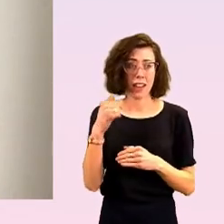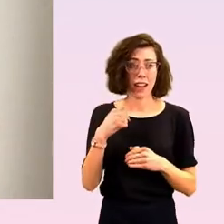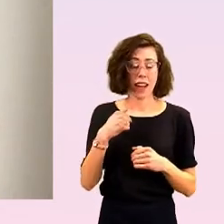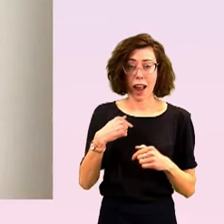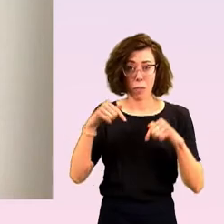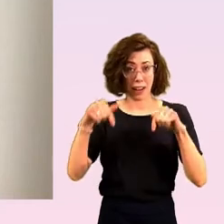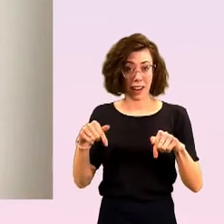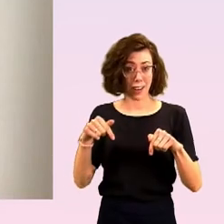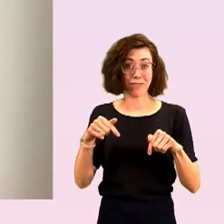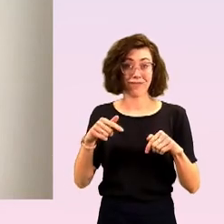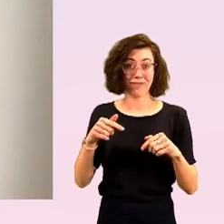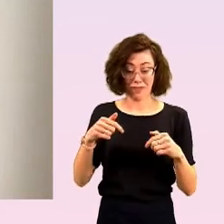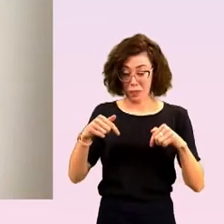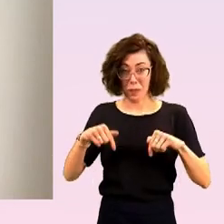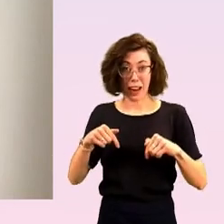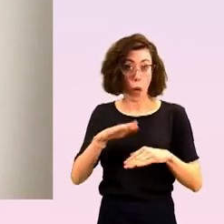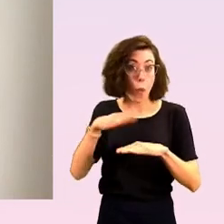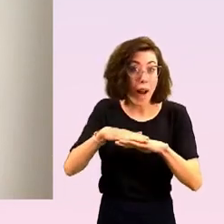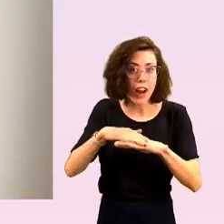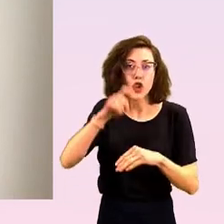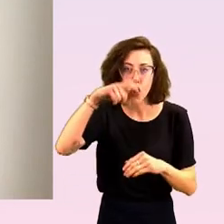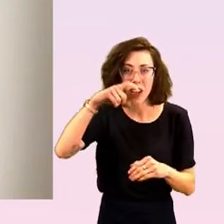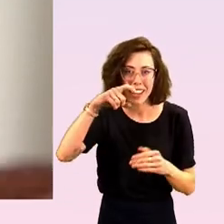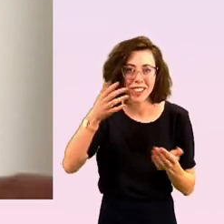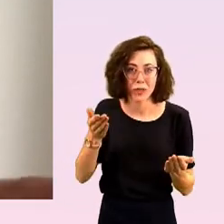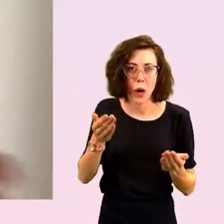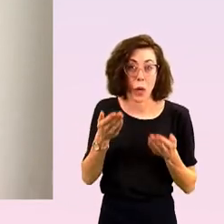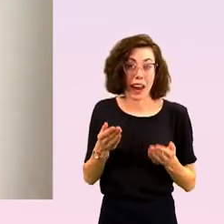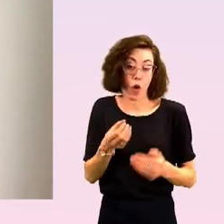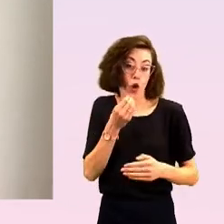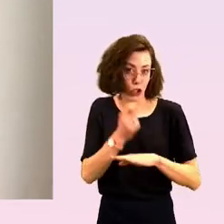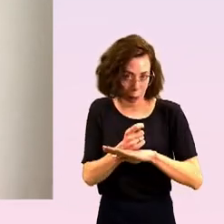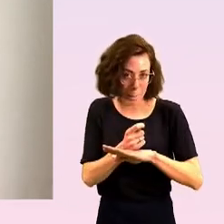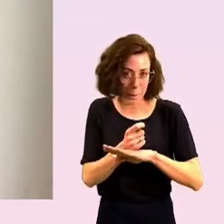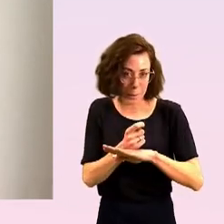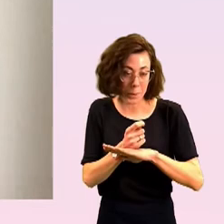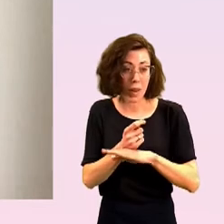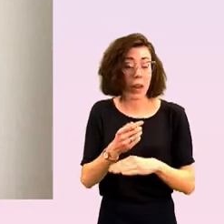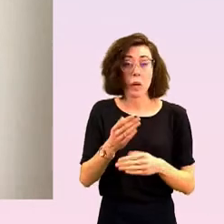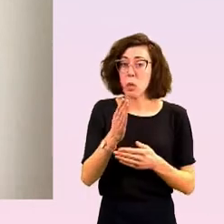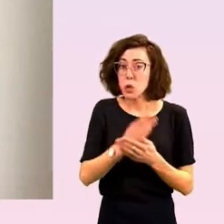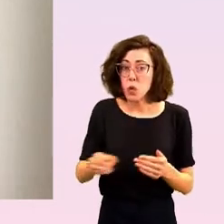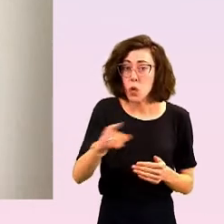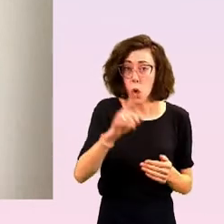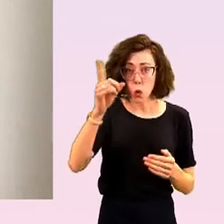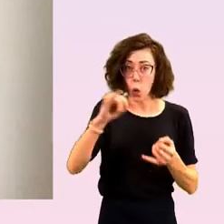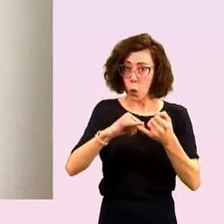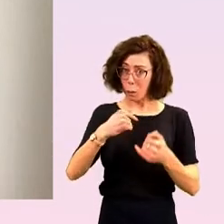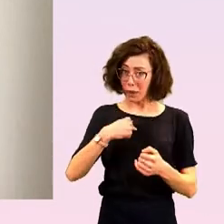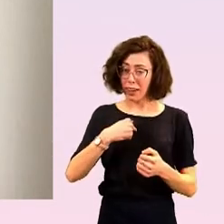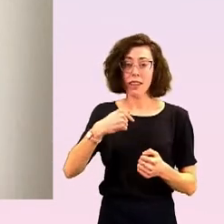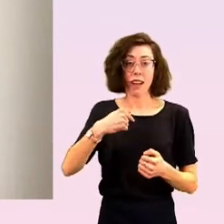Turkey. It's just after lunchtime here. For those of you who don't know me, I'm an independent curator of the Irish